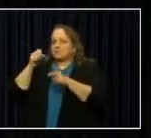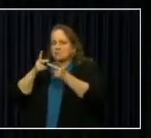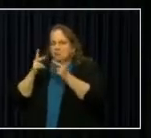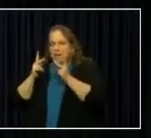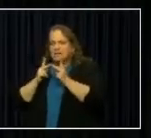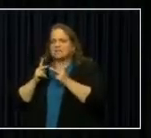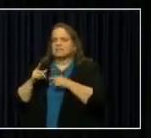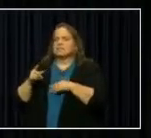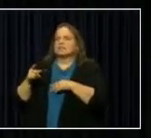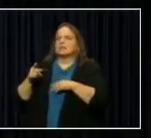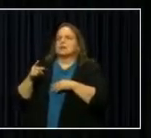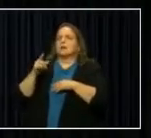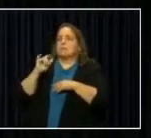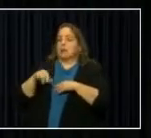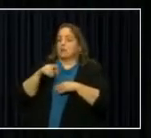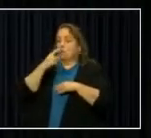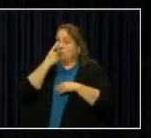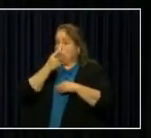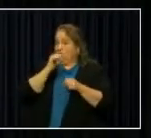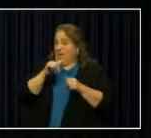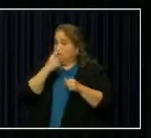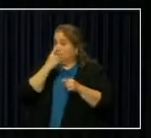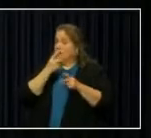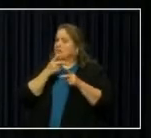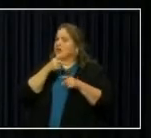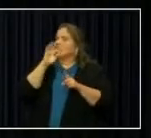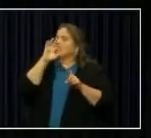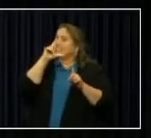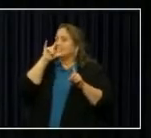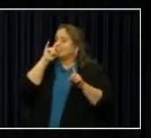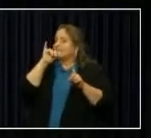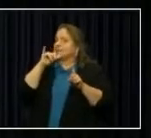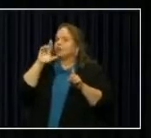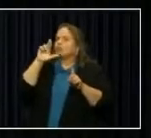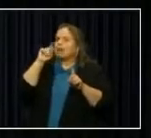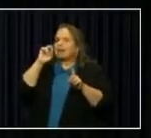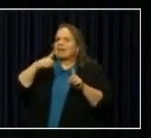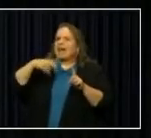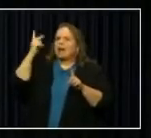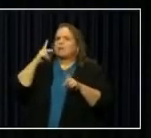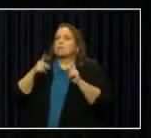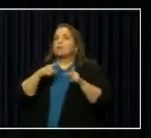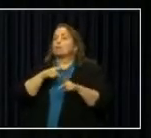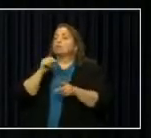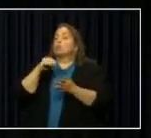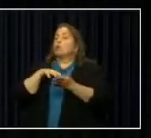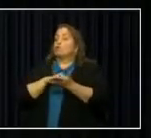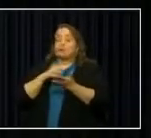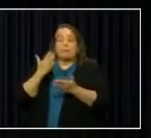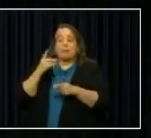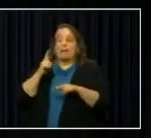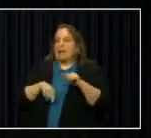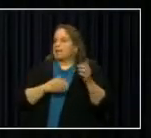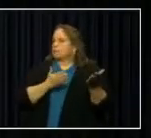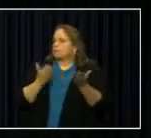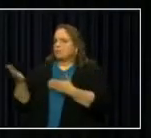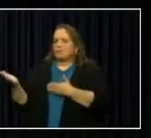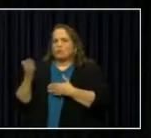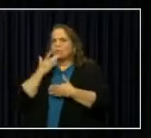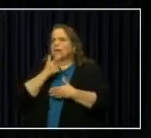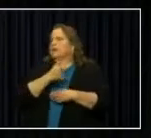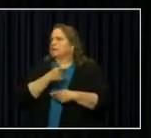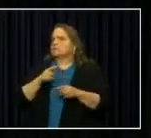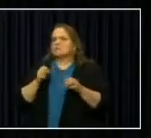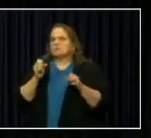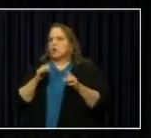facility that's always been rated very high, but the folks are so fragile that we made that move, but still a